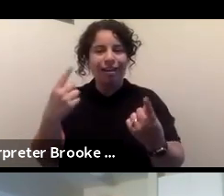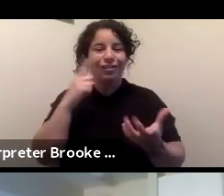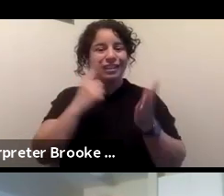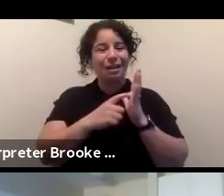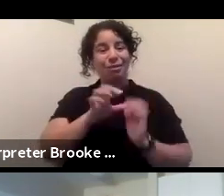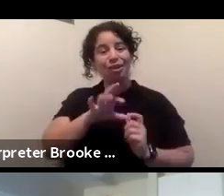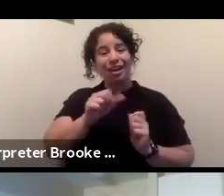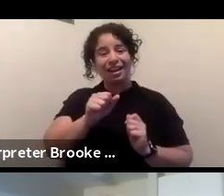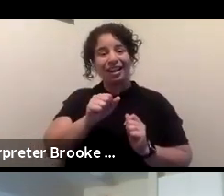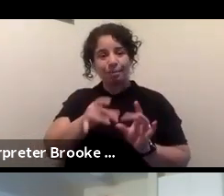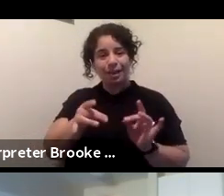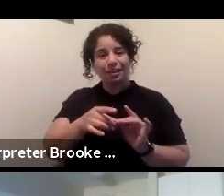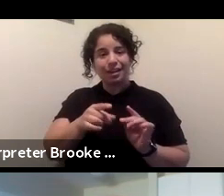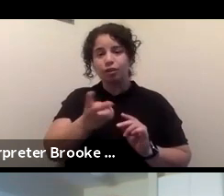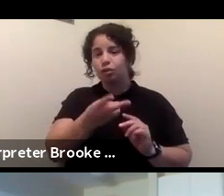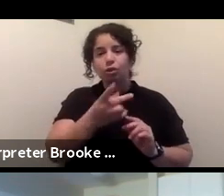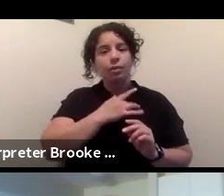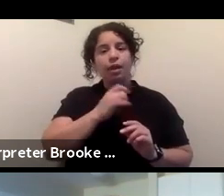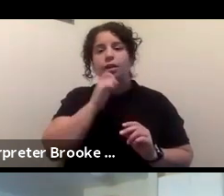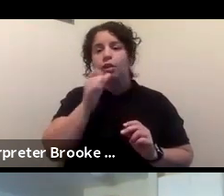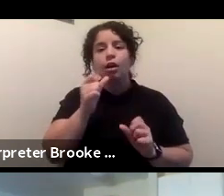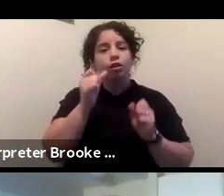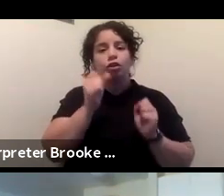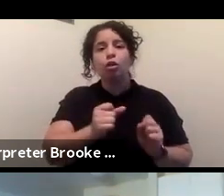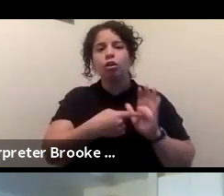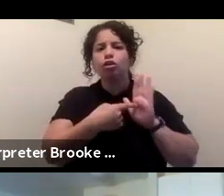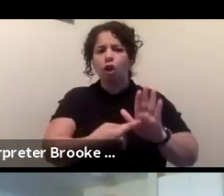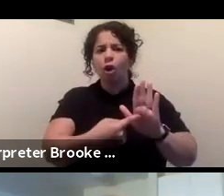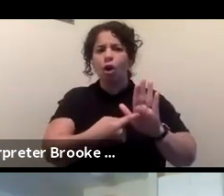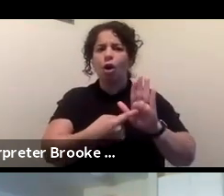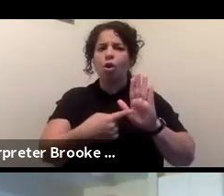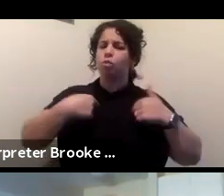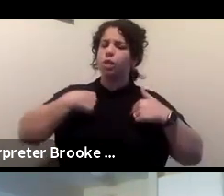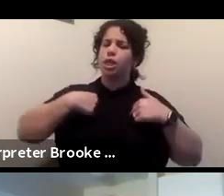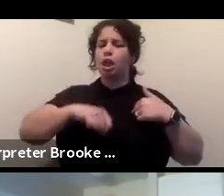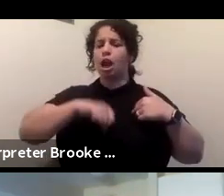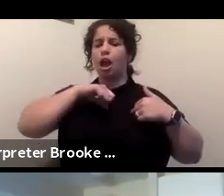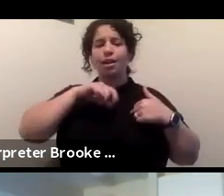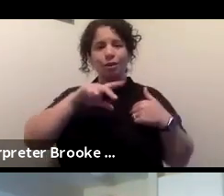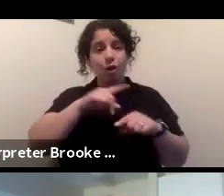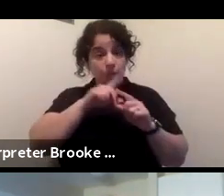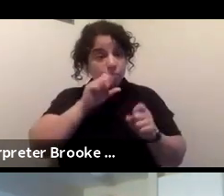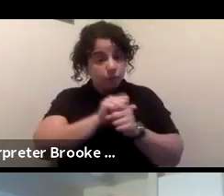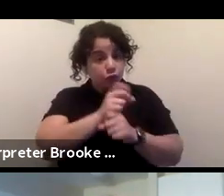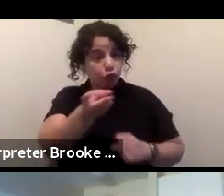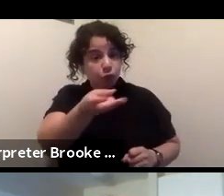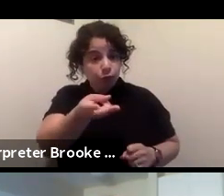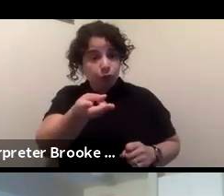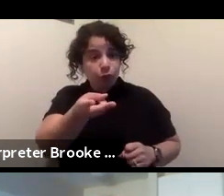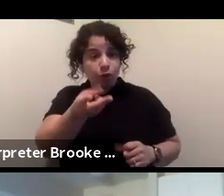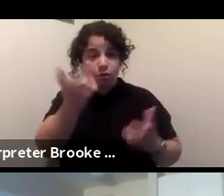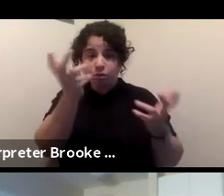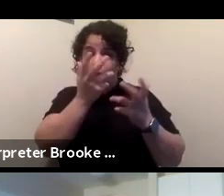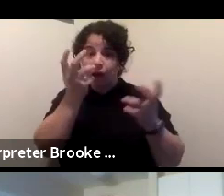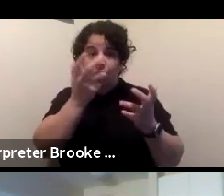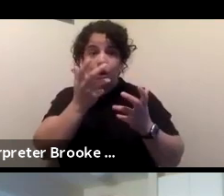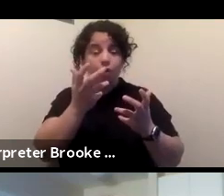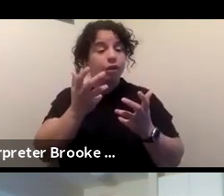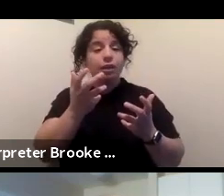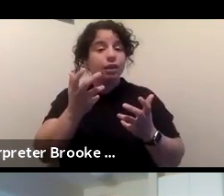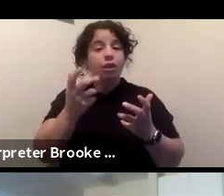two were not hyper featured in this introductory section. And if it weren't for you two, we would not be doing these meetings as easily